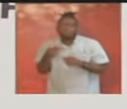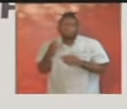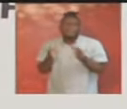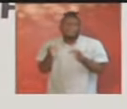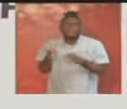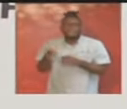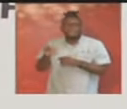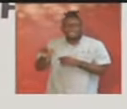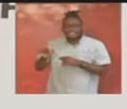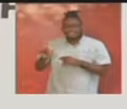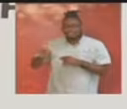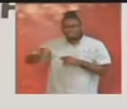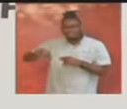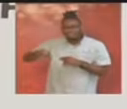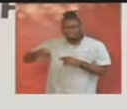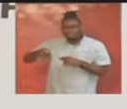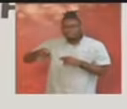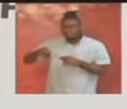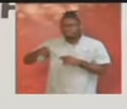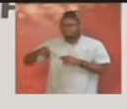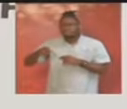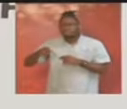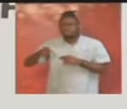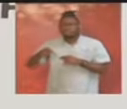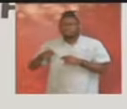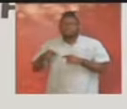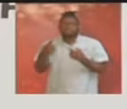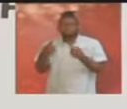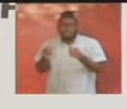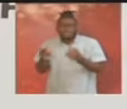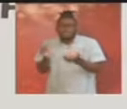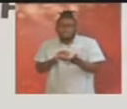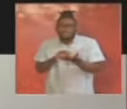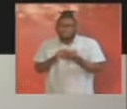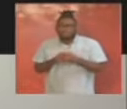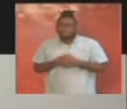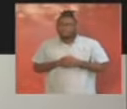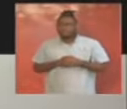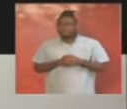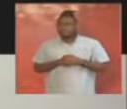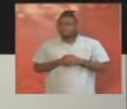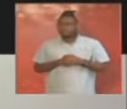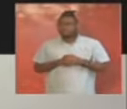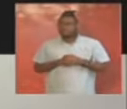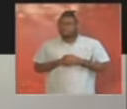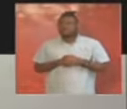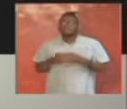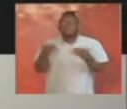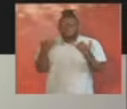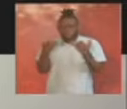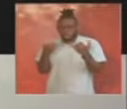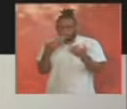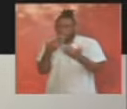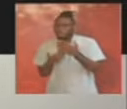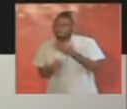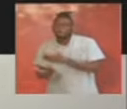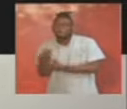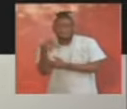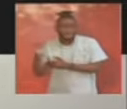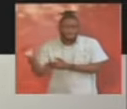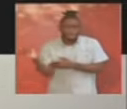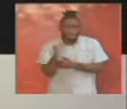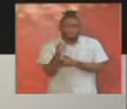of her settings. Let's try Dr. Mitchell one more time. Good morning, everyone. Good morning. Thank